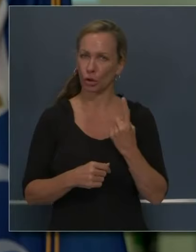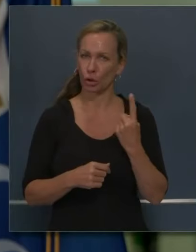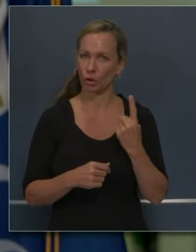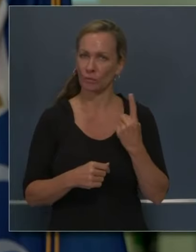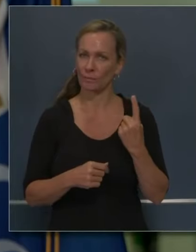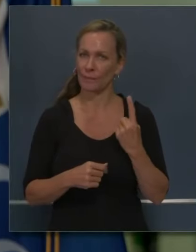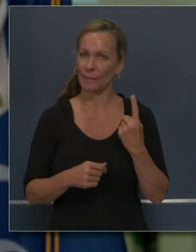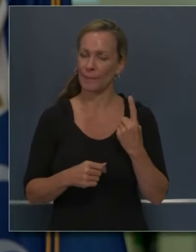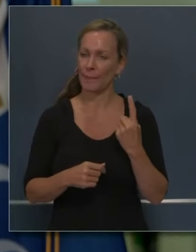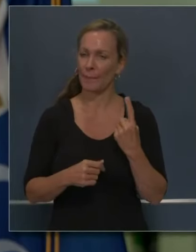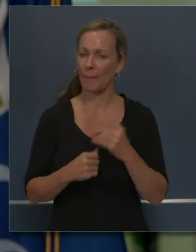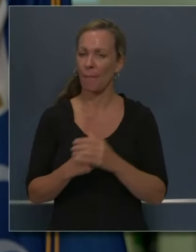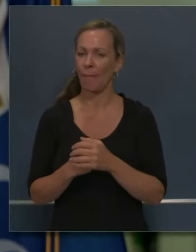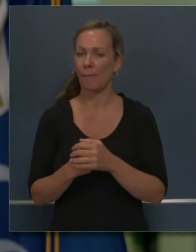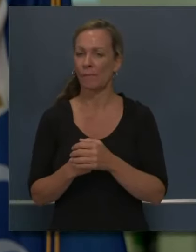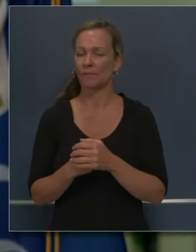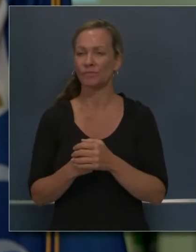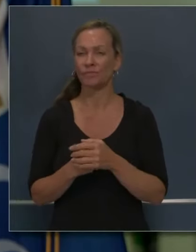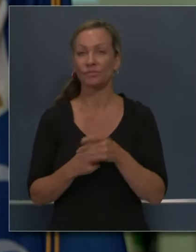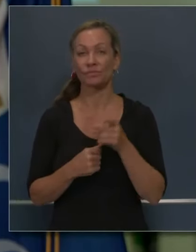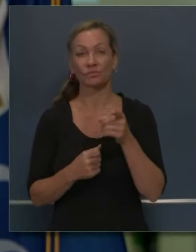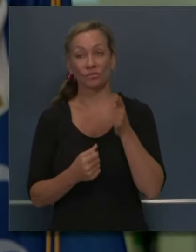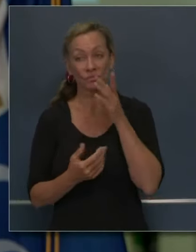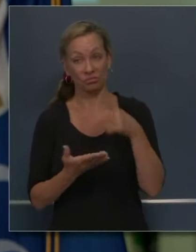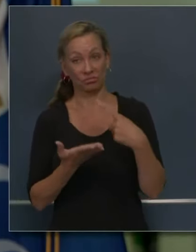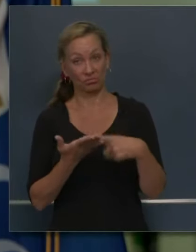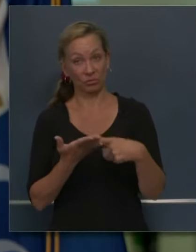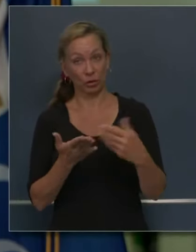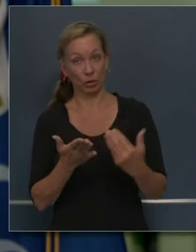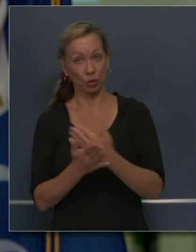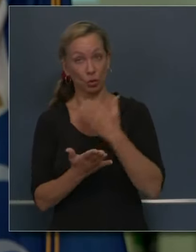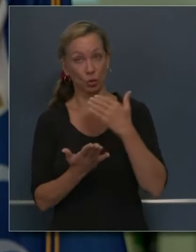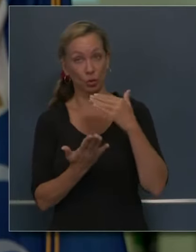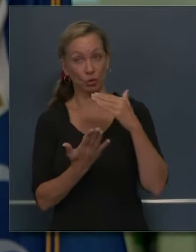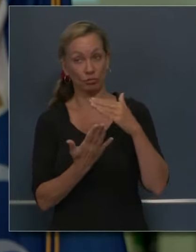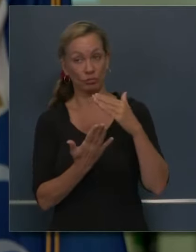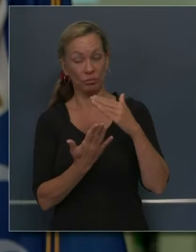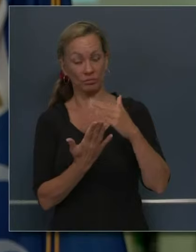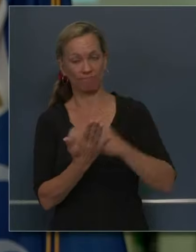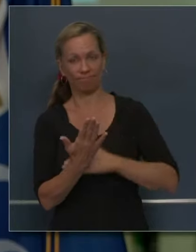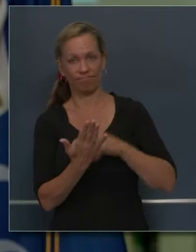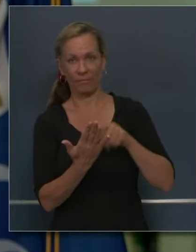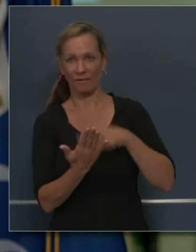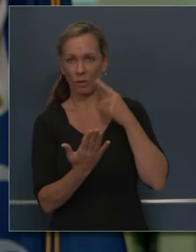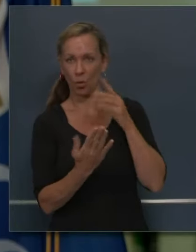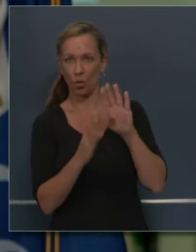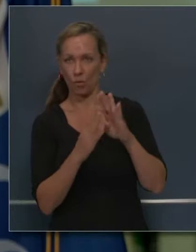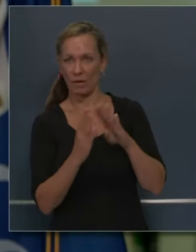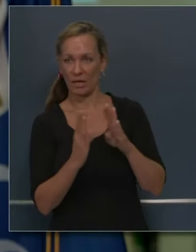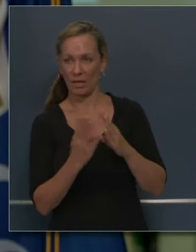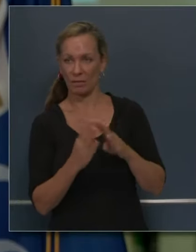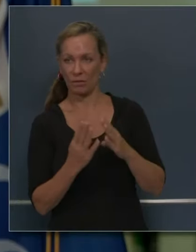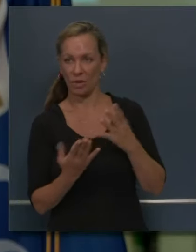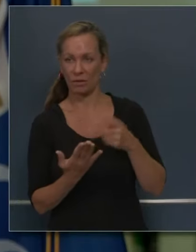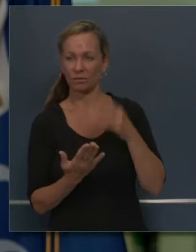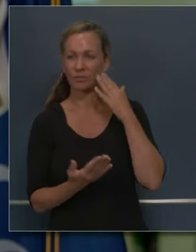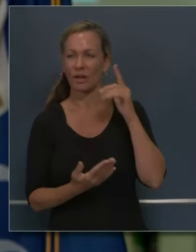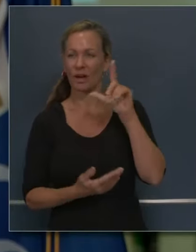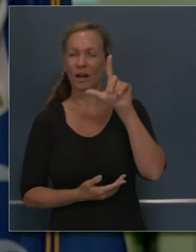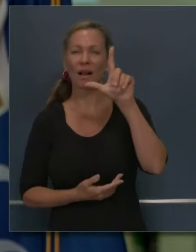these guidelines and reopenings, I've been hearing from a lot of LGBTQI people in the beauty, cosmetology, and hair